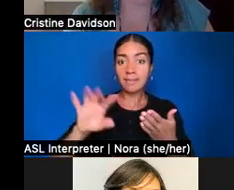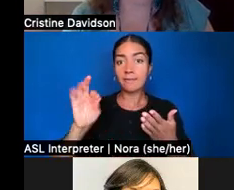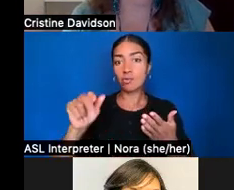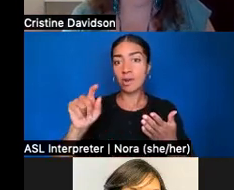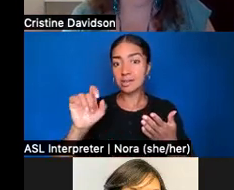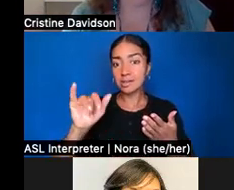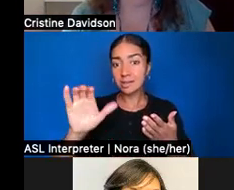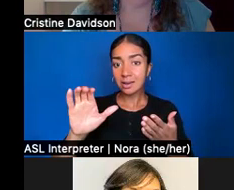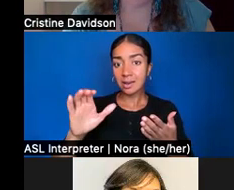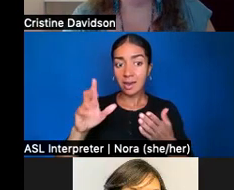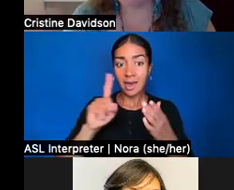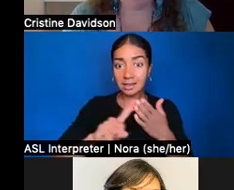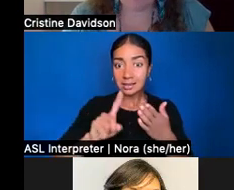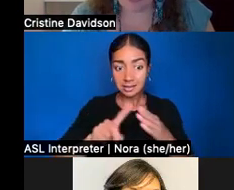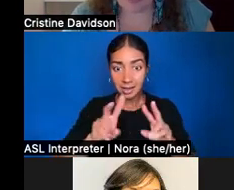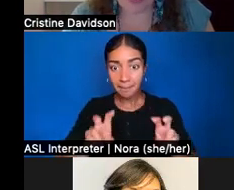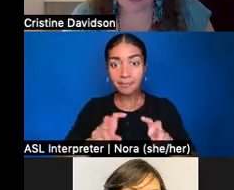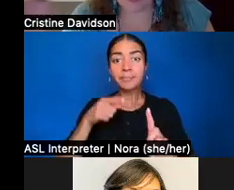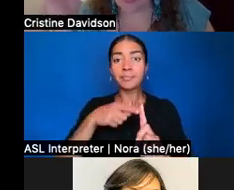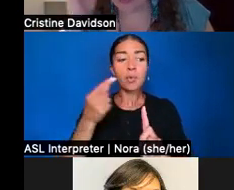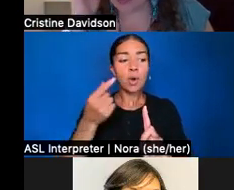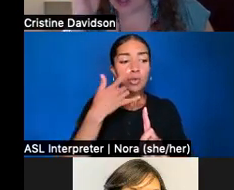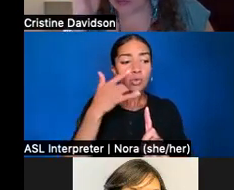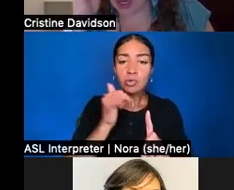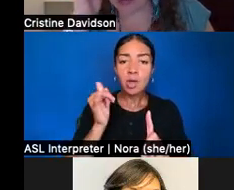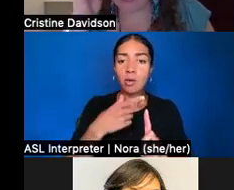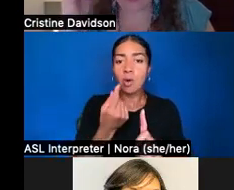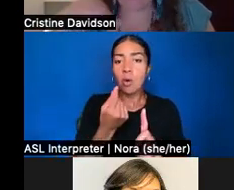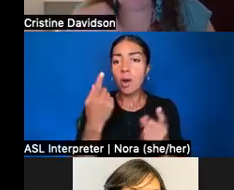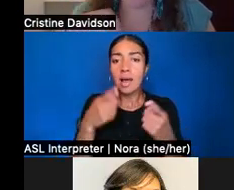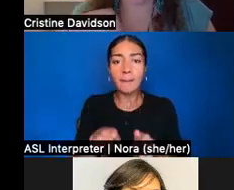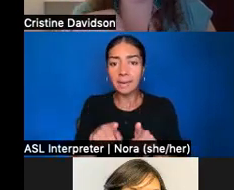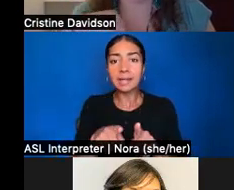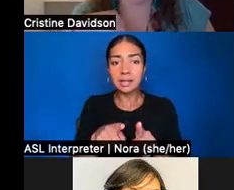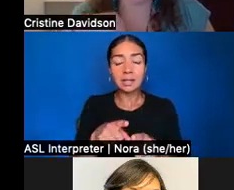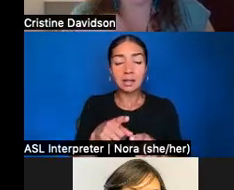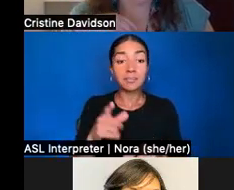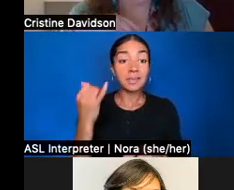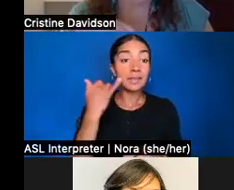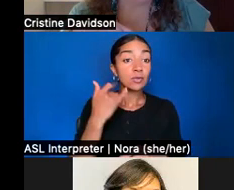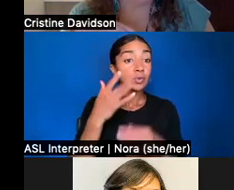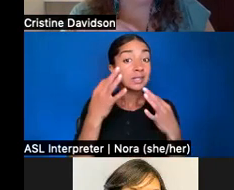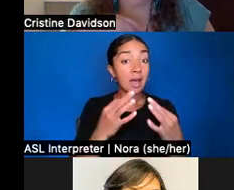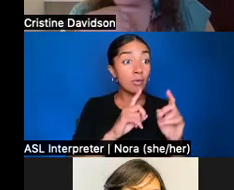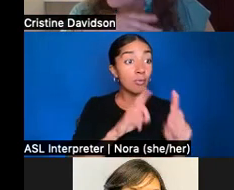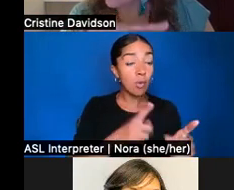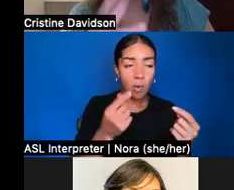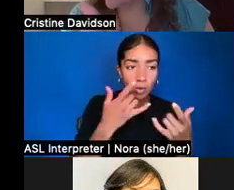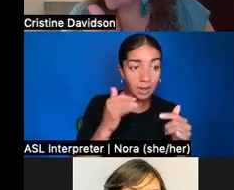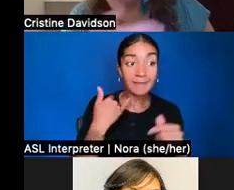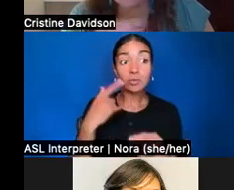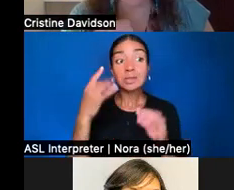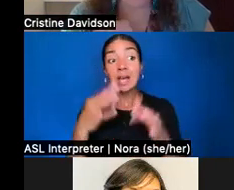important? What would happen if you don't, right? What would happen if you don't report to the police? What if